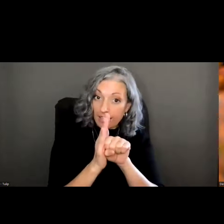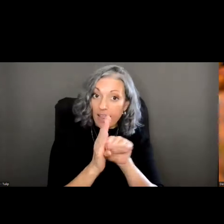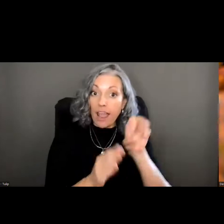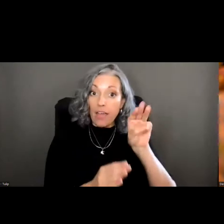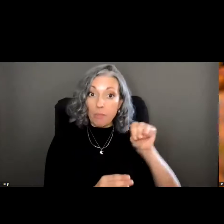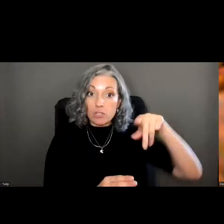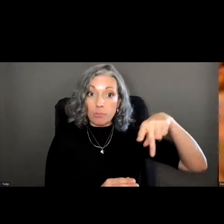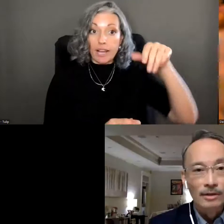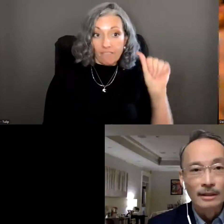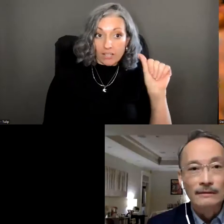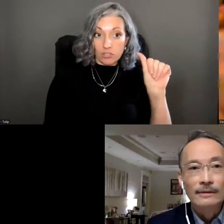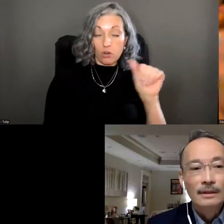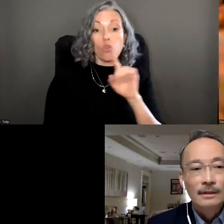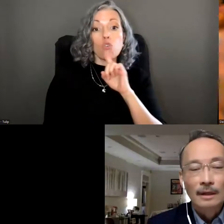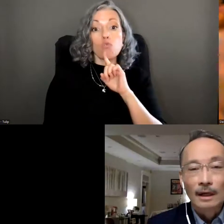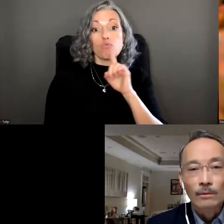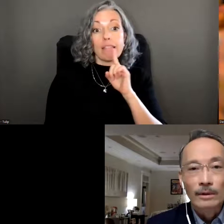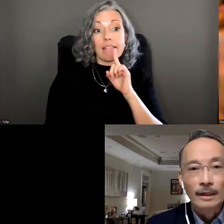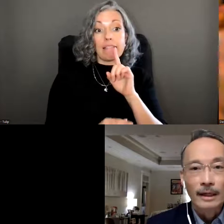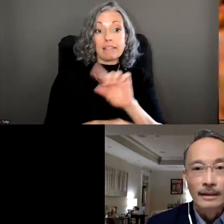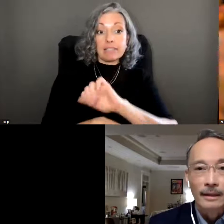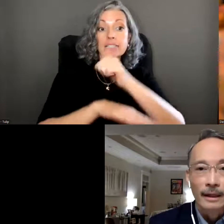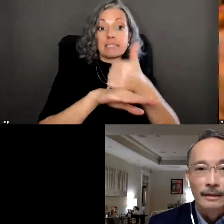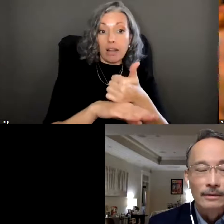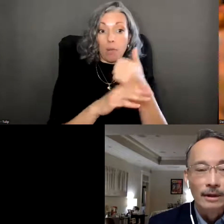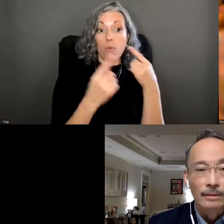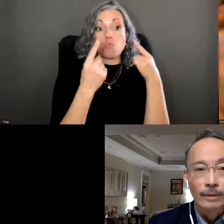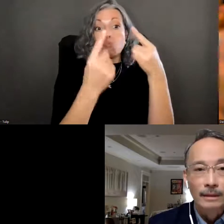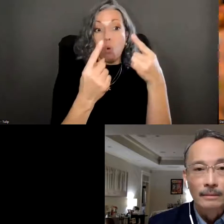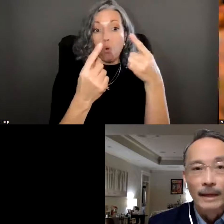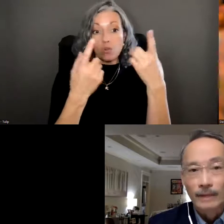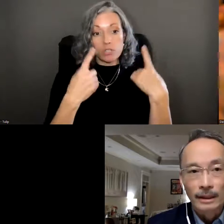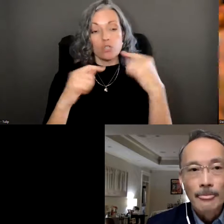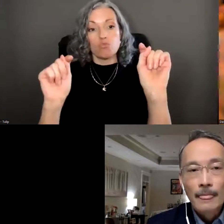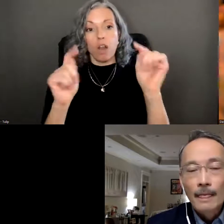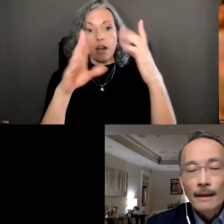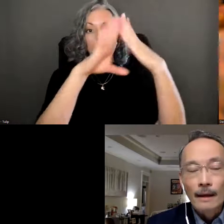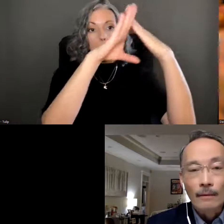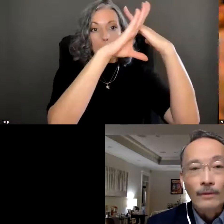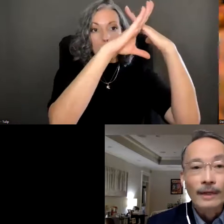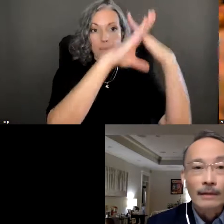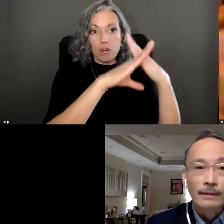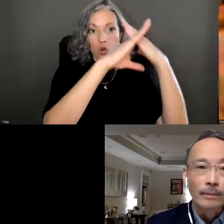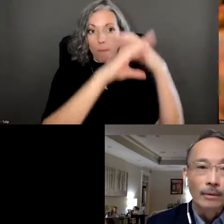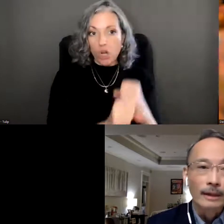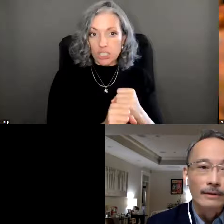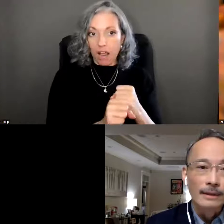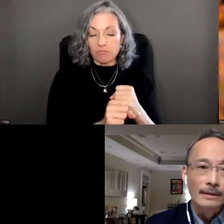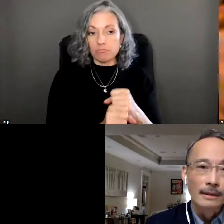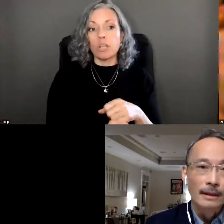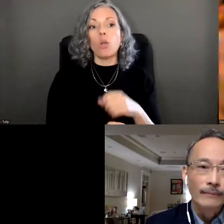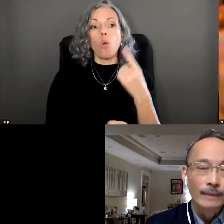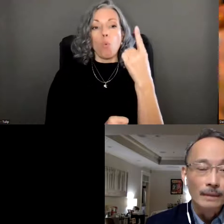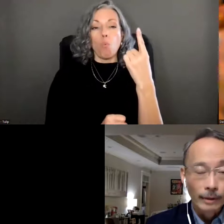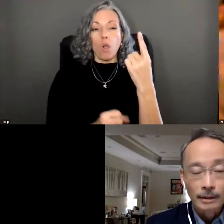aging already have many initiatives working hand in hand and try to break the barrier. One thing I would like to point out